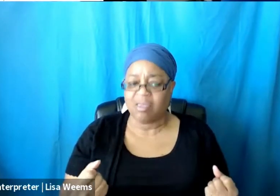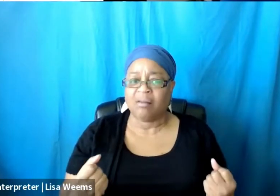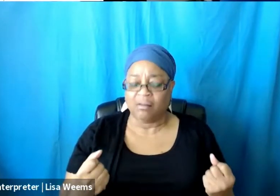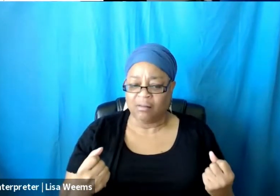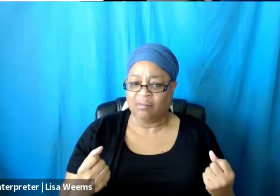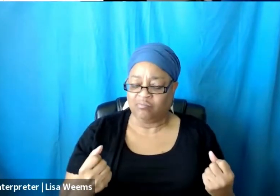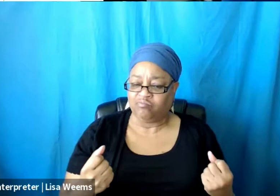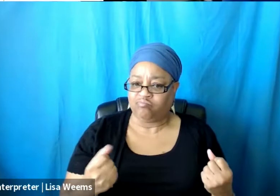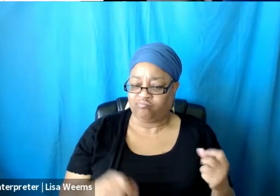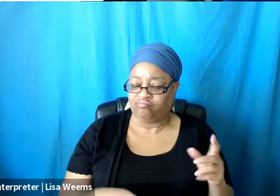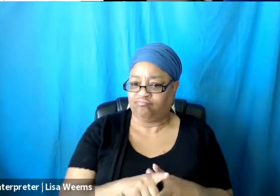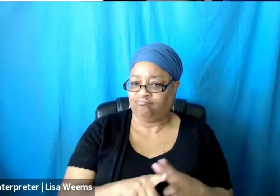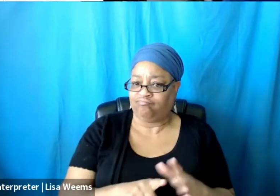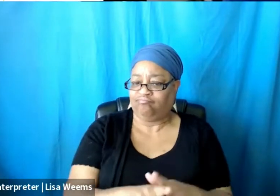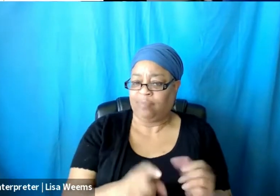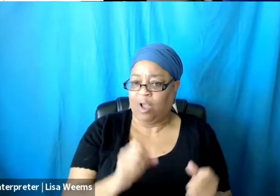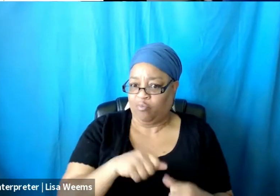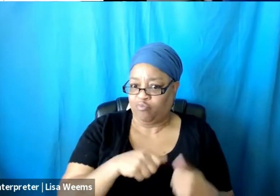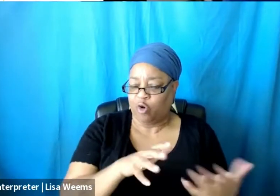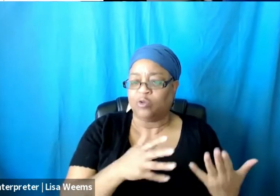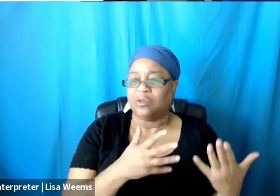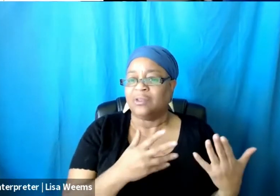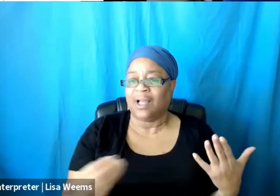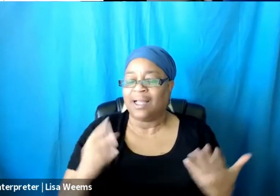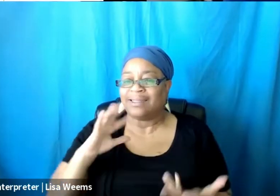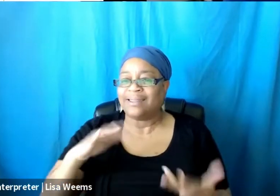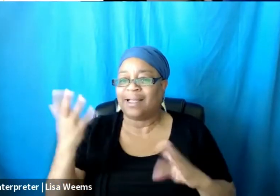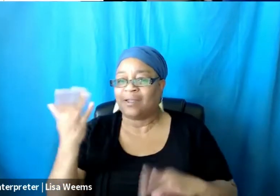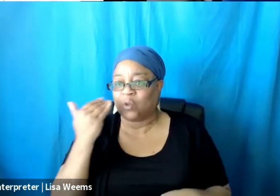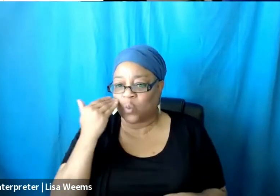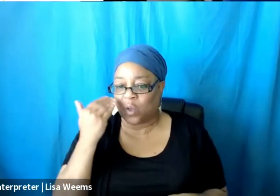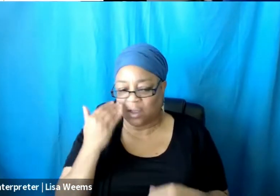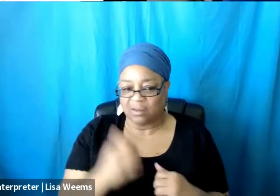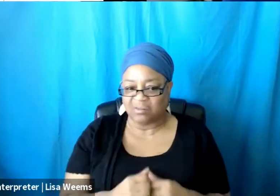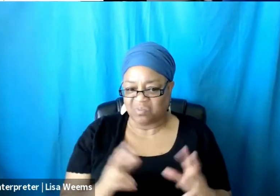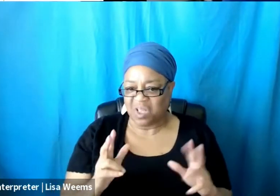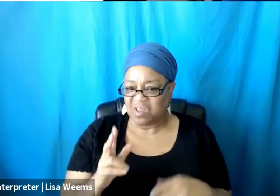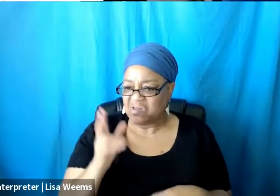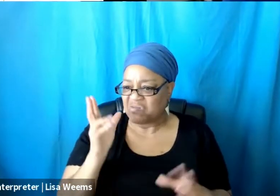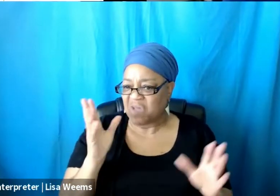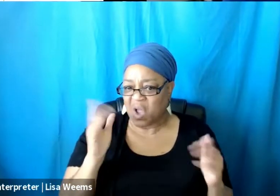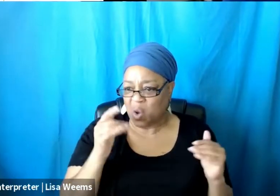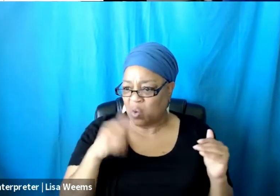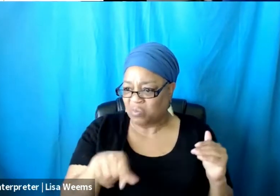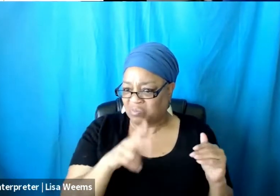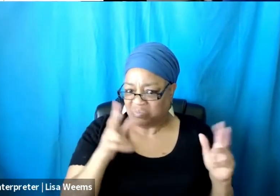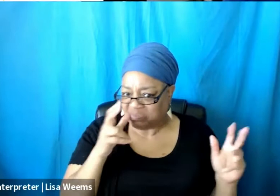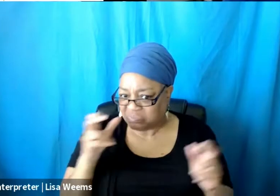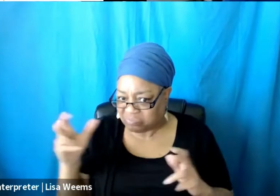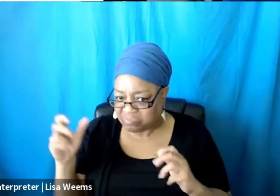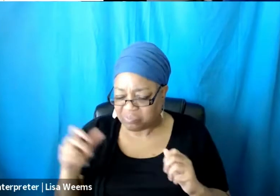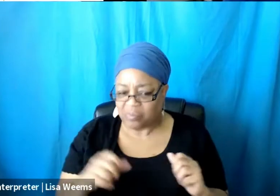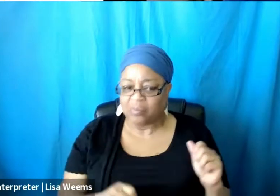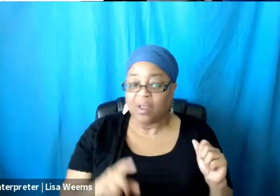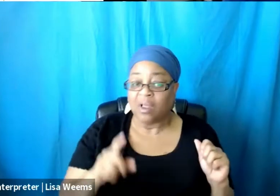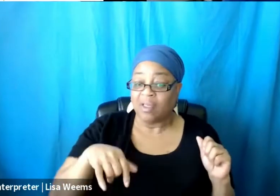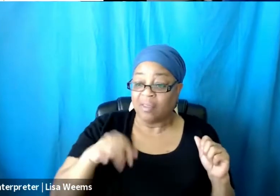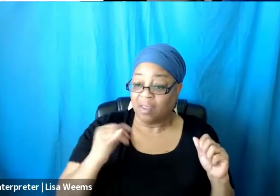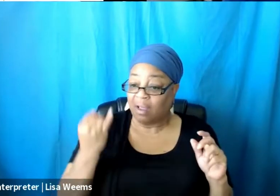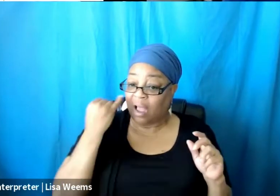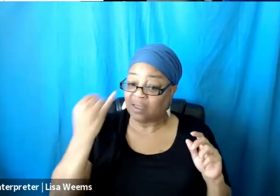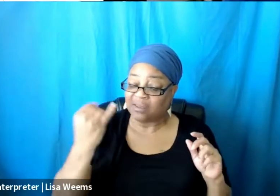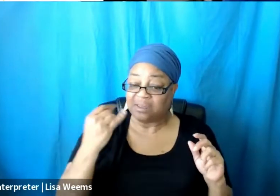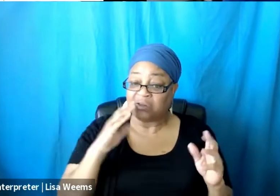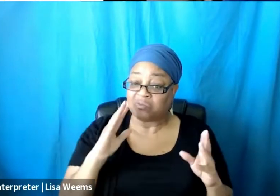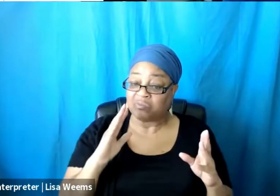whole community approach, and hope many of our other listeners are. And this is the idea that disaster planning